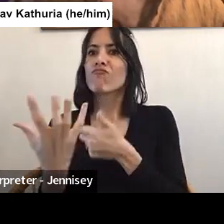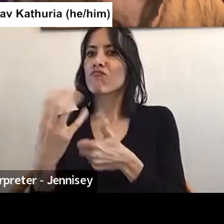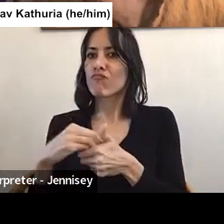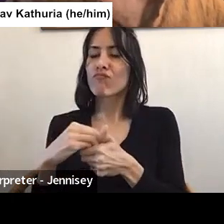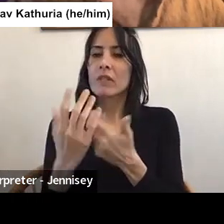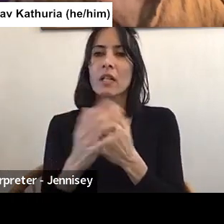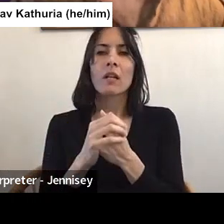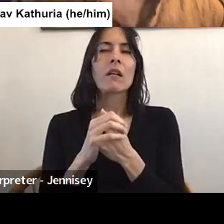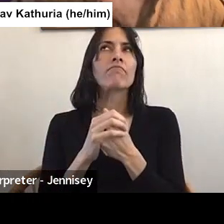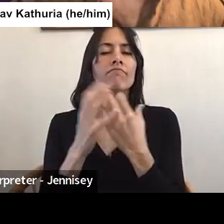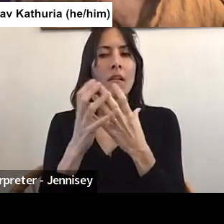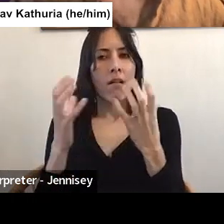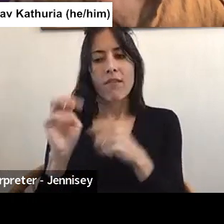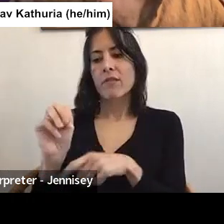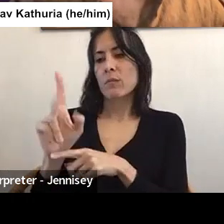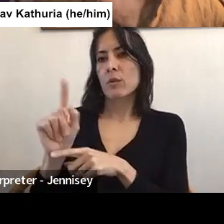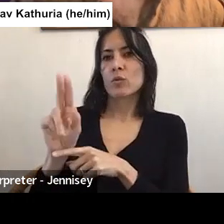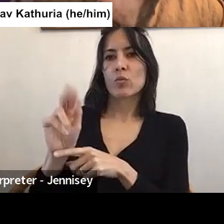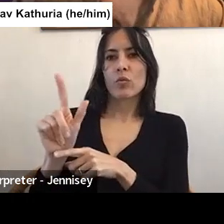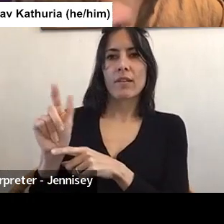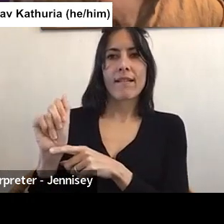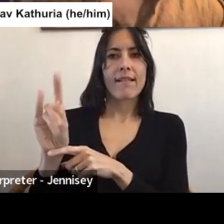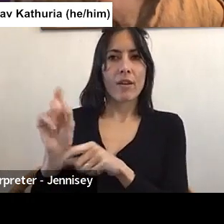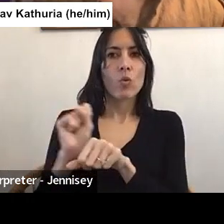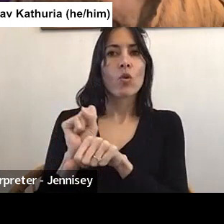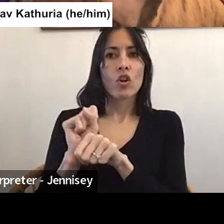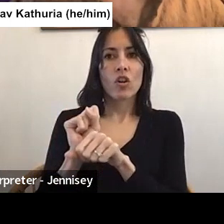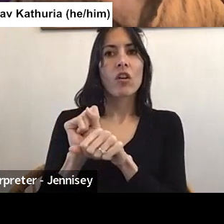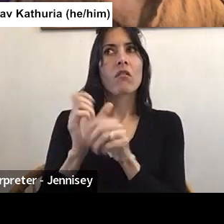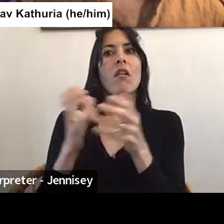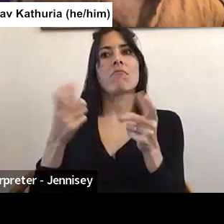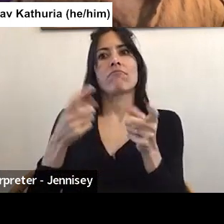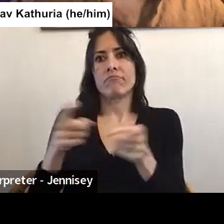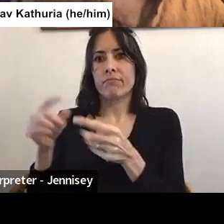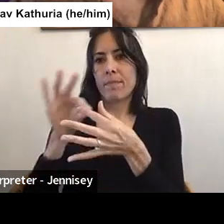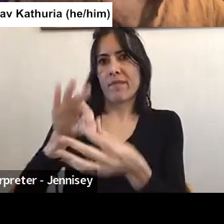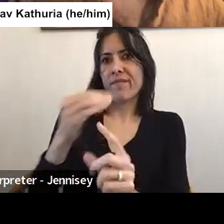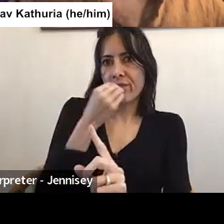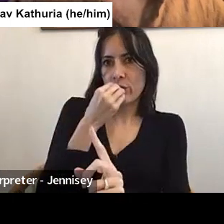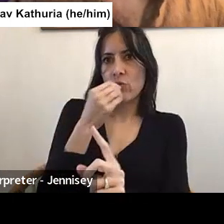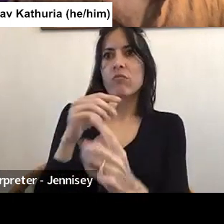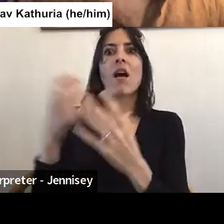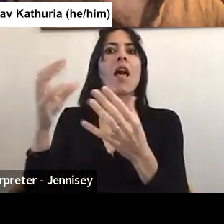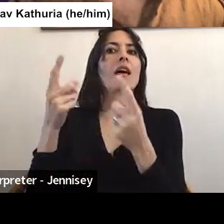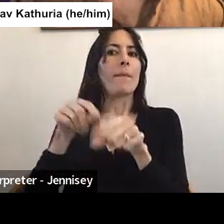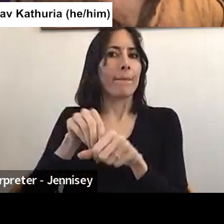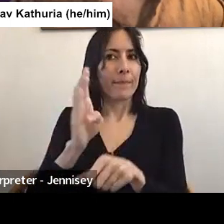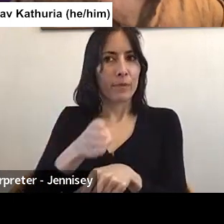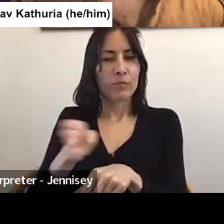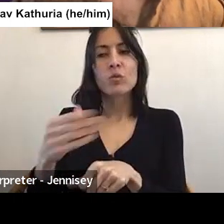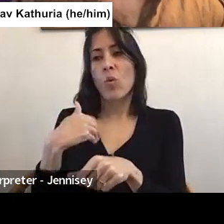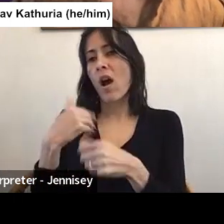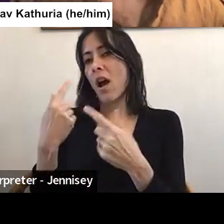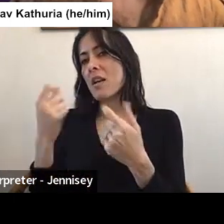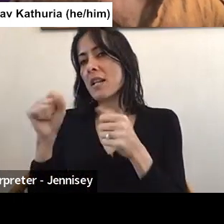amazing mutual aid work happening around food specifically and in places like Baltimore. So I'm also happy to share links to